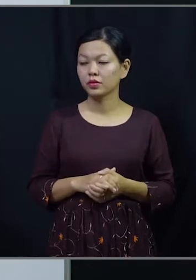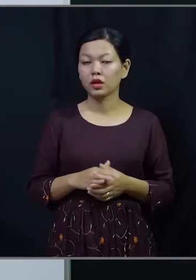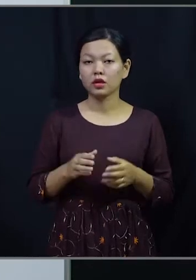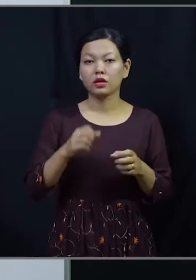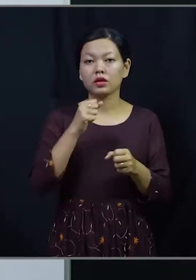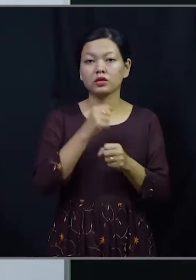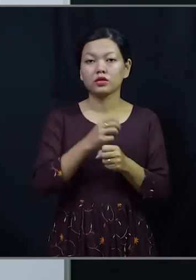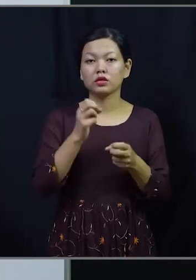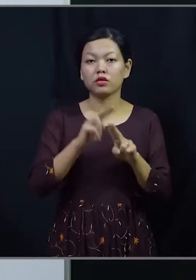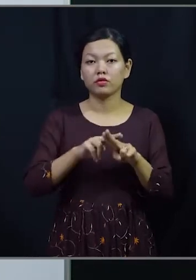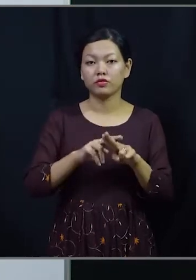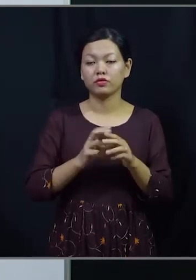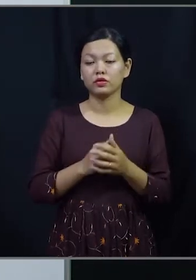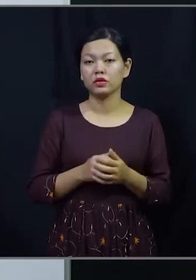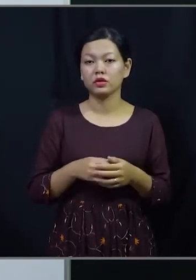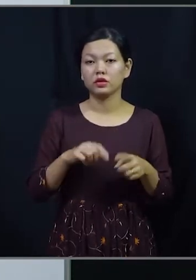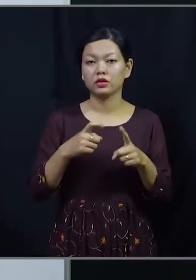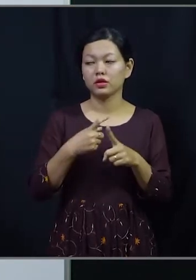exists. Okay,